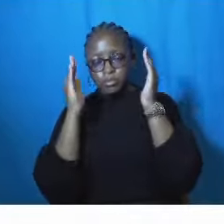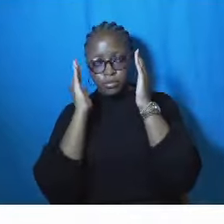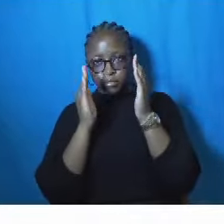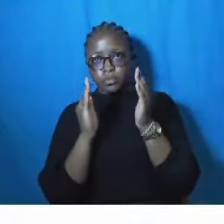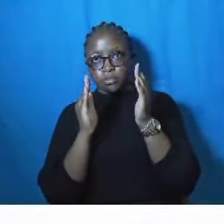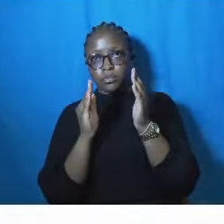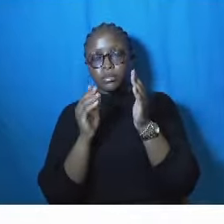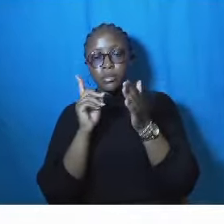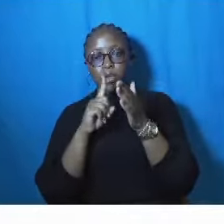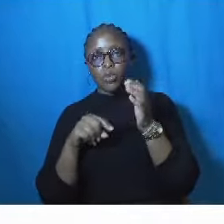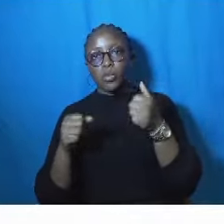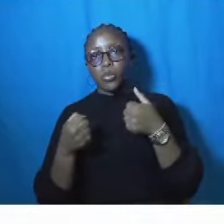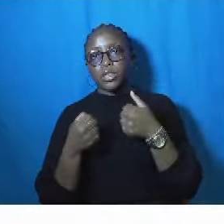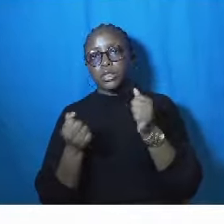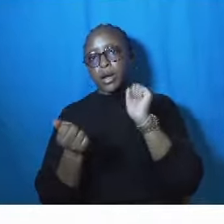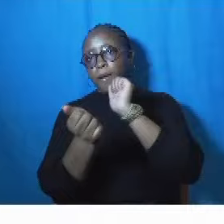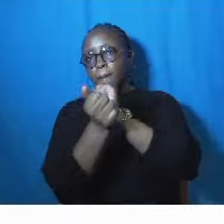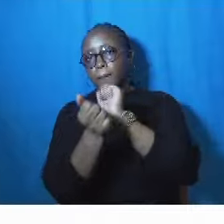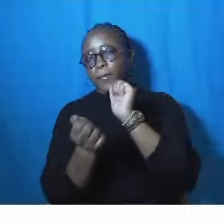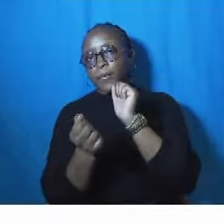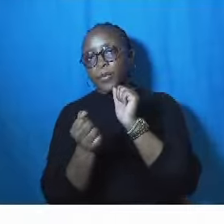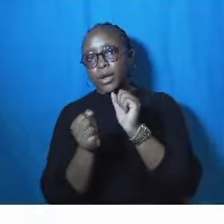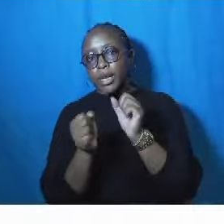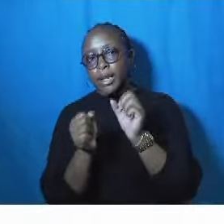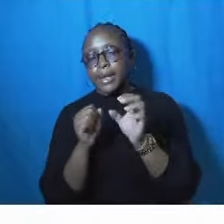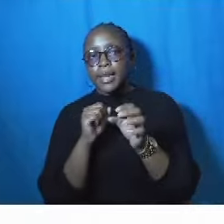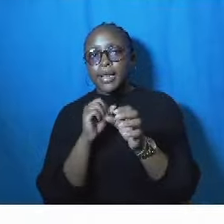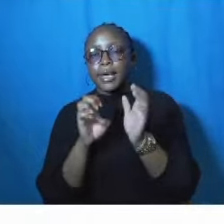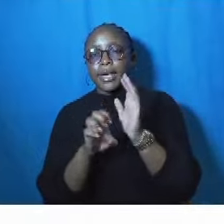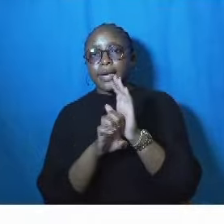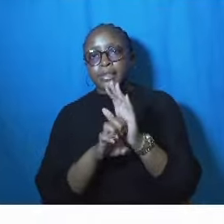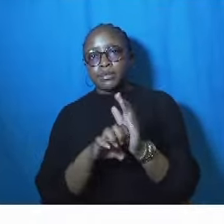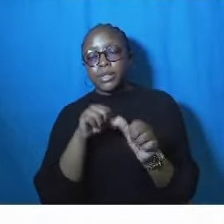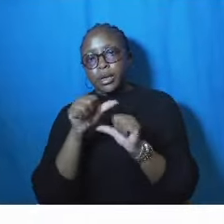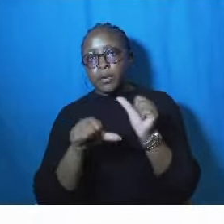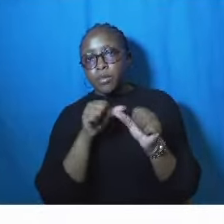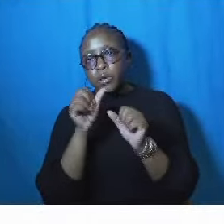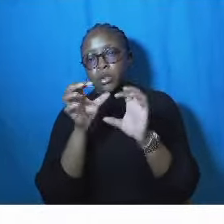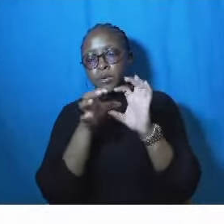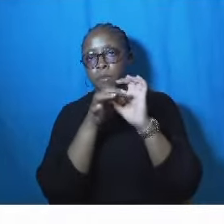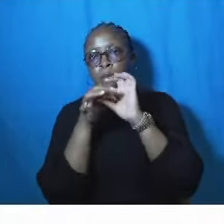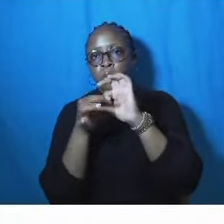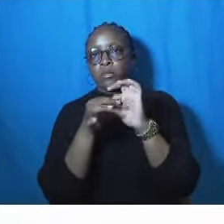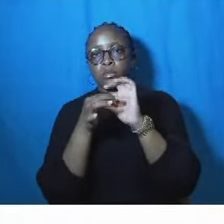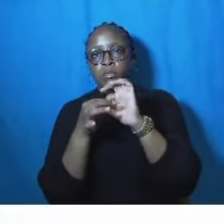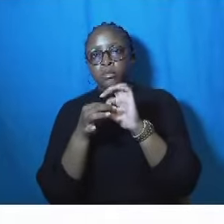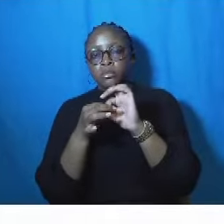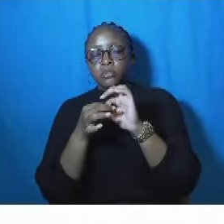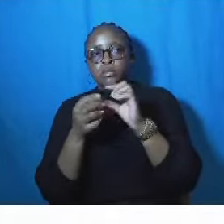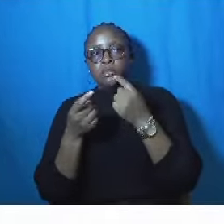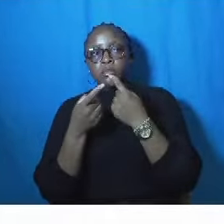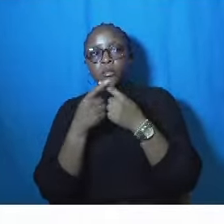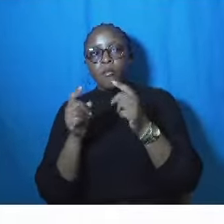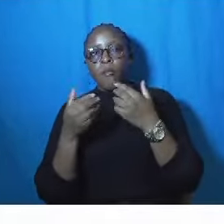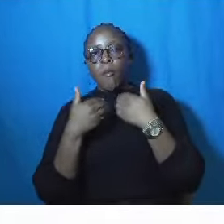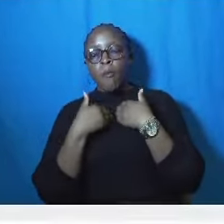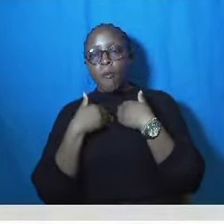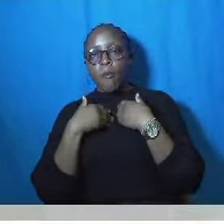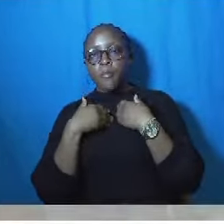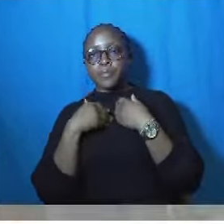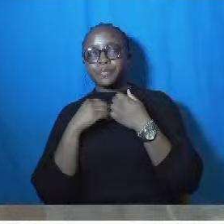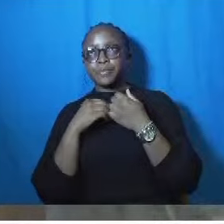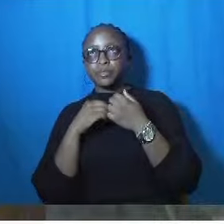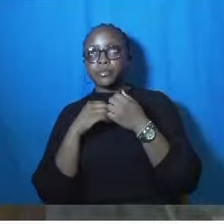Paul is expressing on unity, but has a slight turn of conclusion. What does he